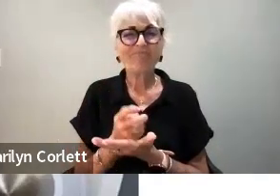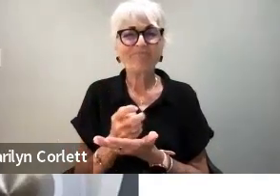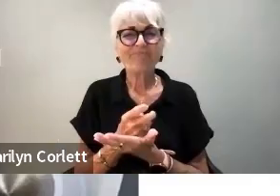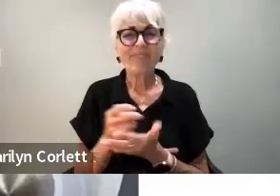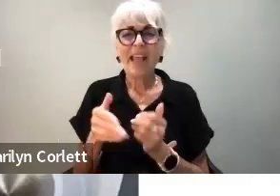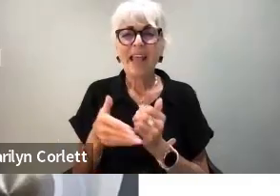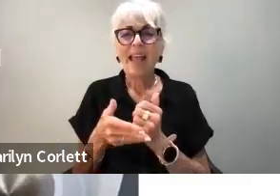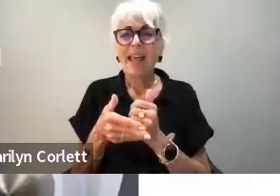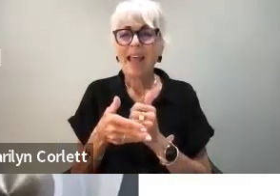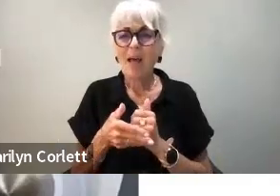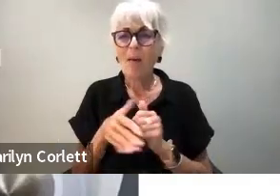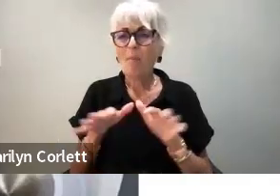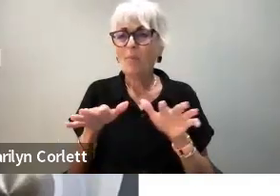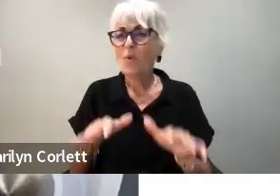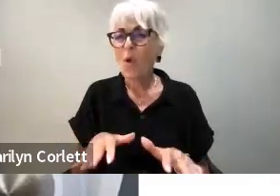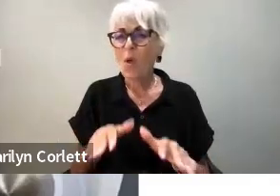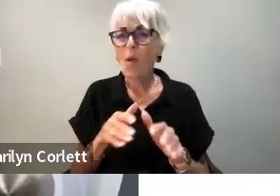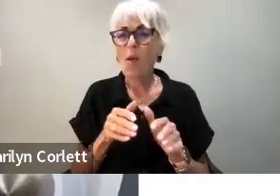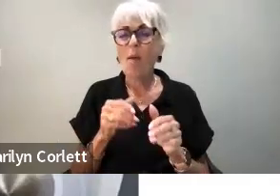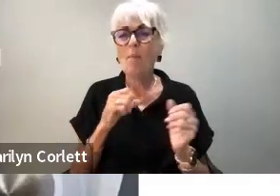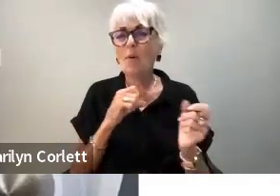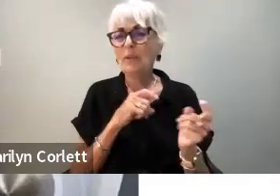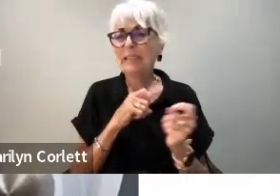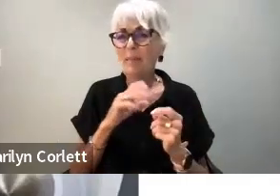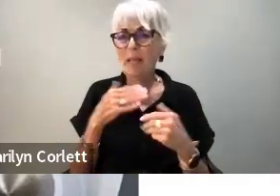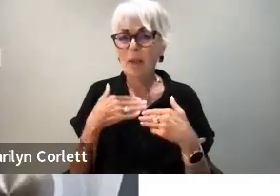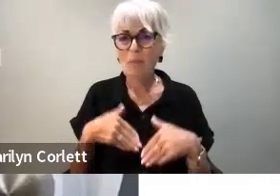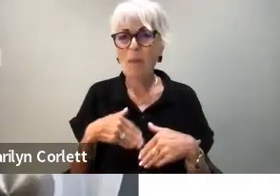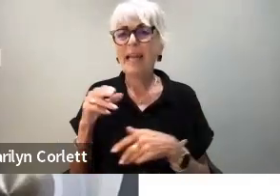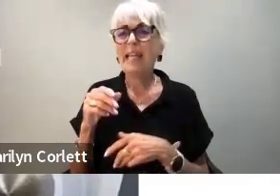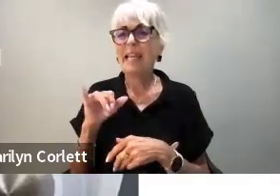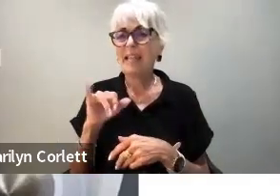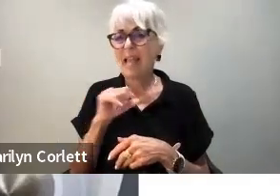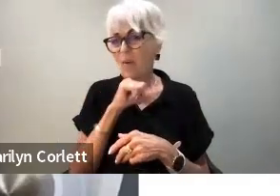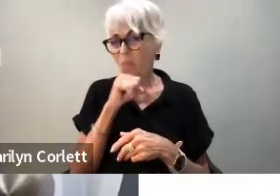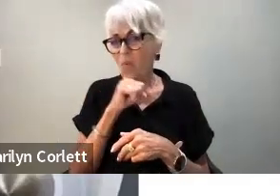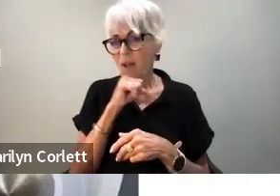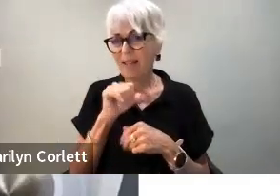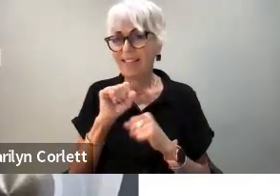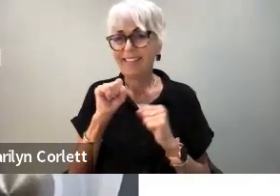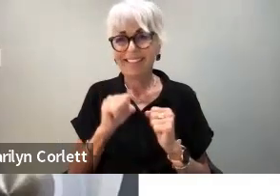your body, a rock can be helpful for that type of thing.